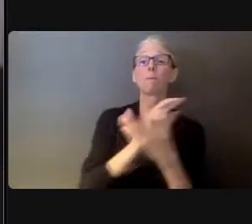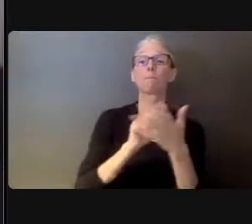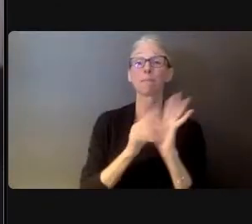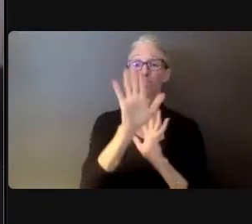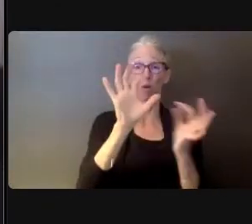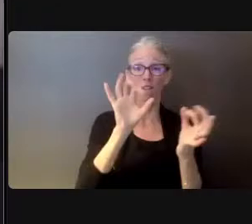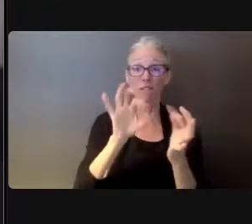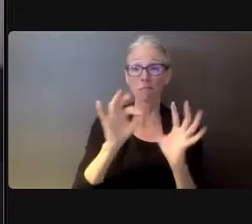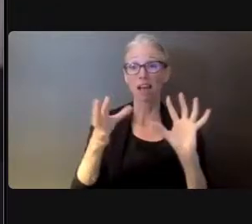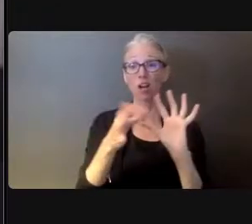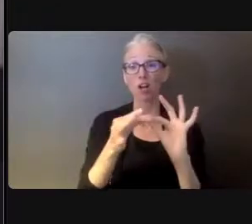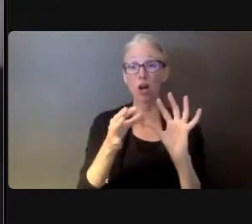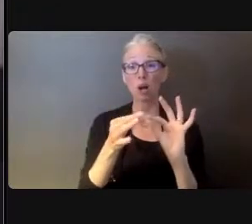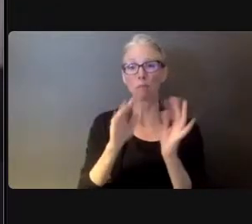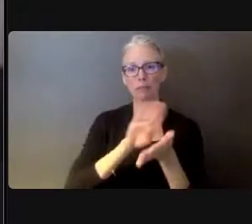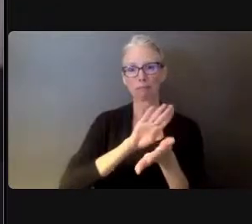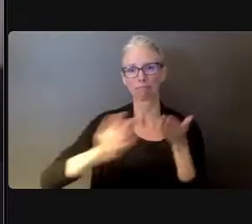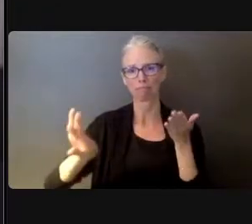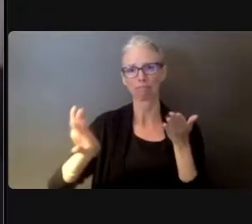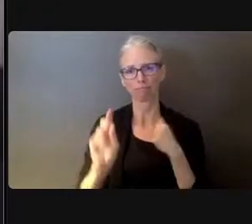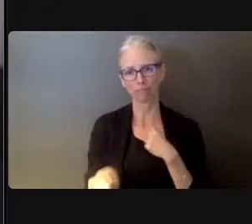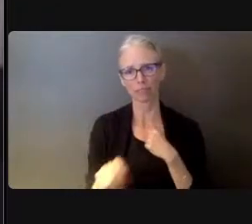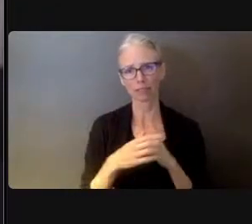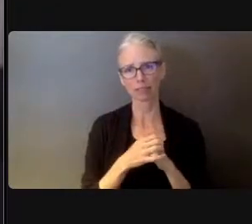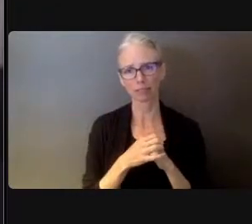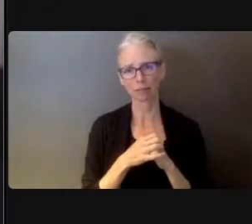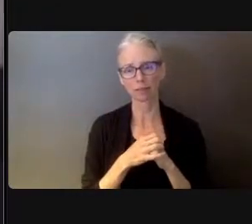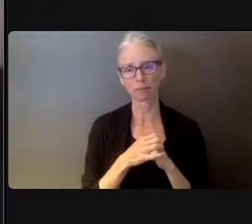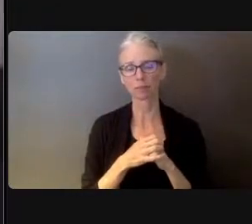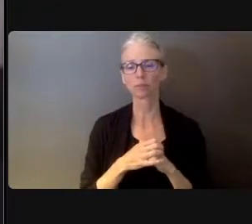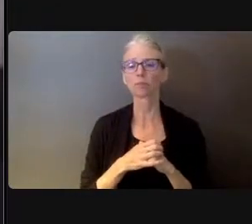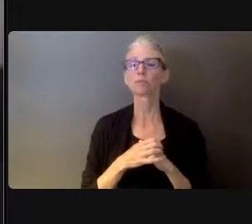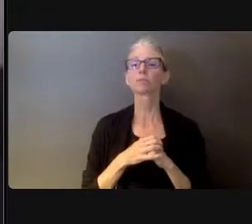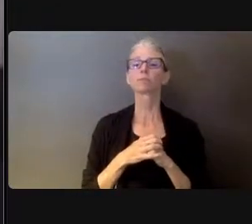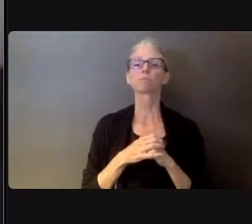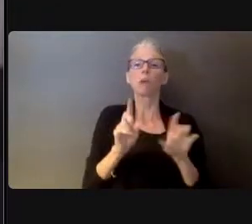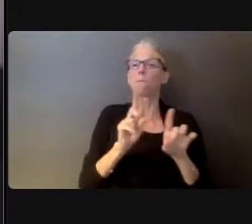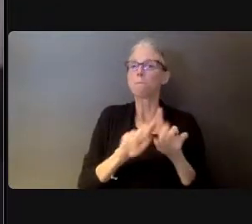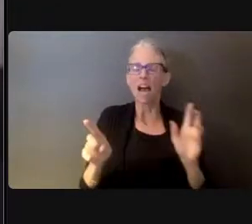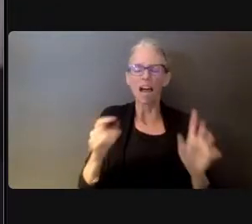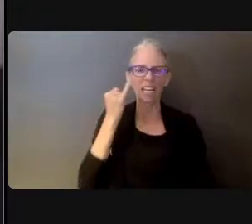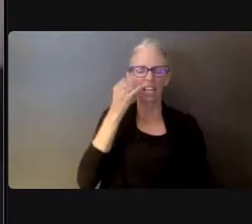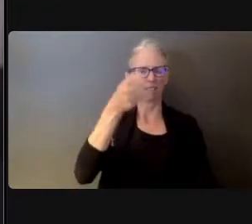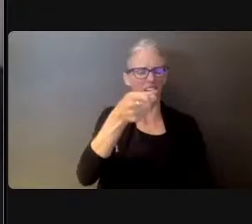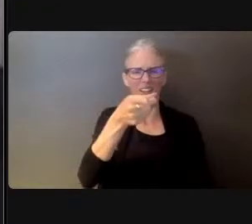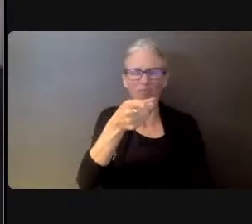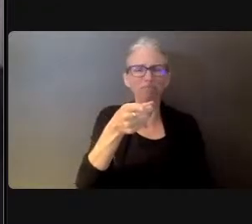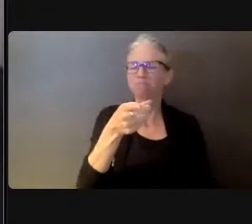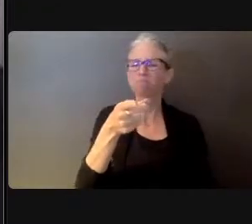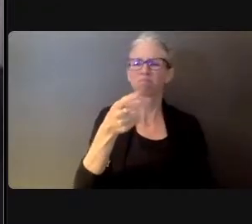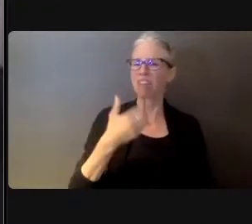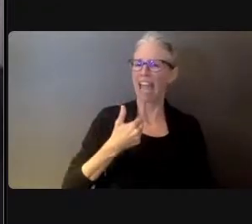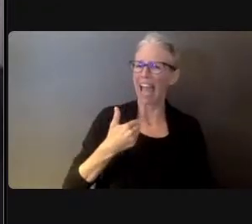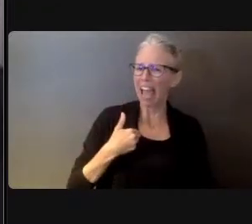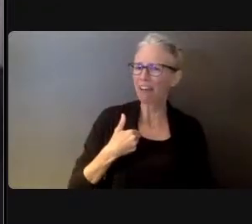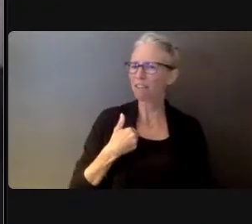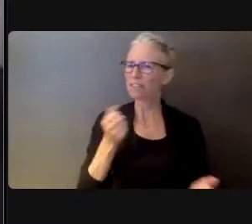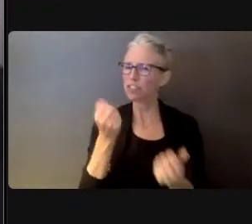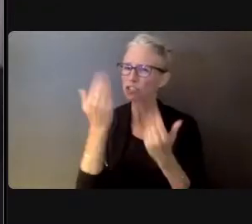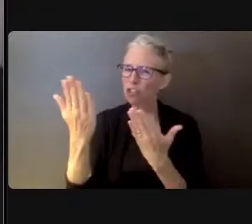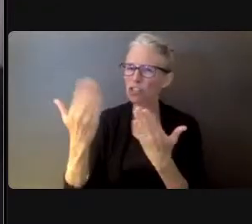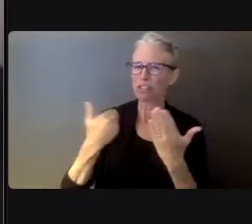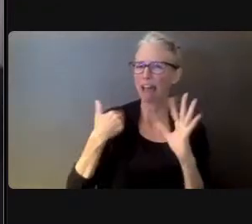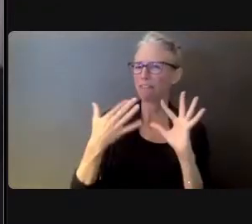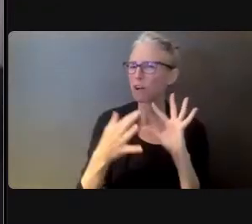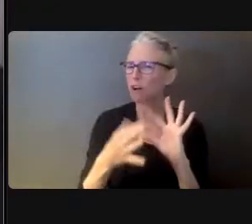about that more at the end, but our team, it will help if you need help getting your comments and suggestions in, we'll help you get